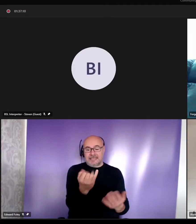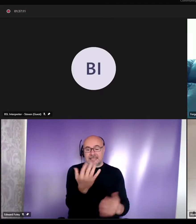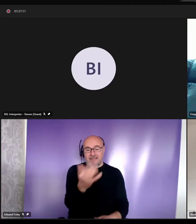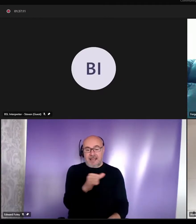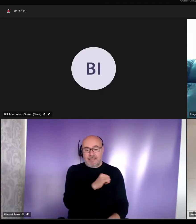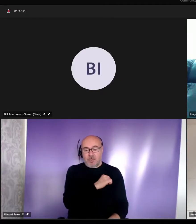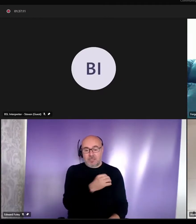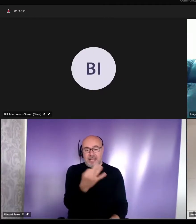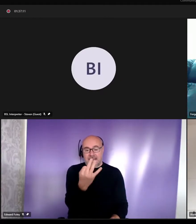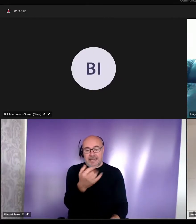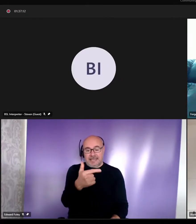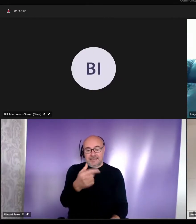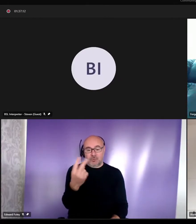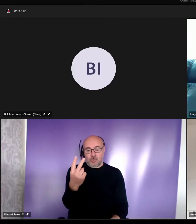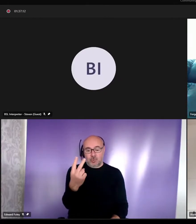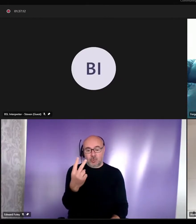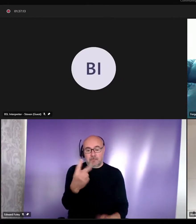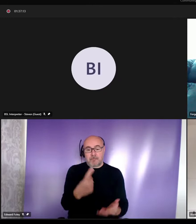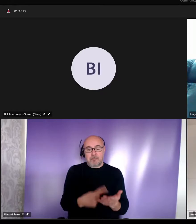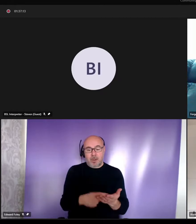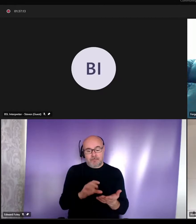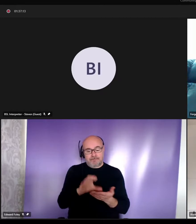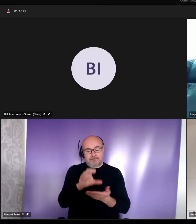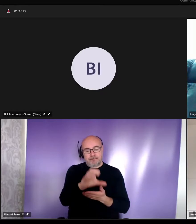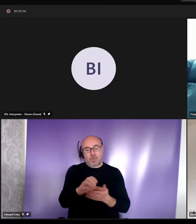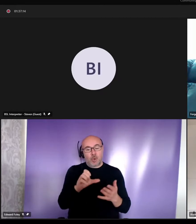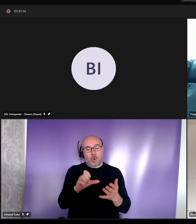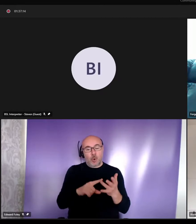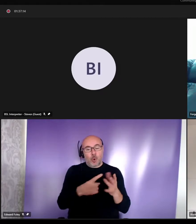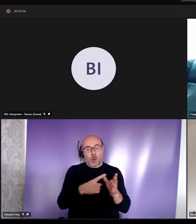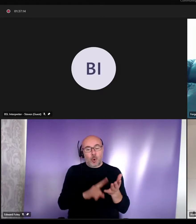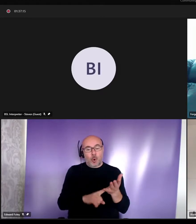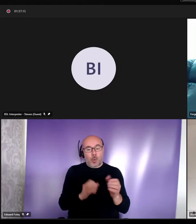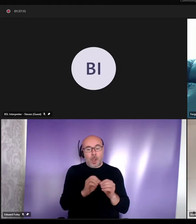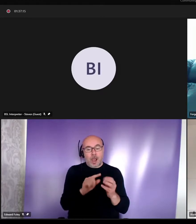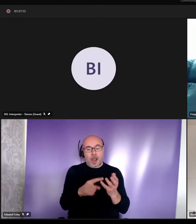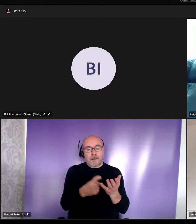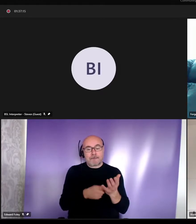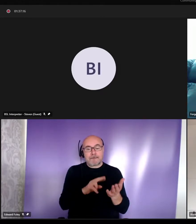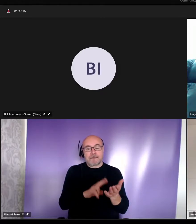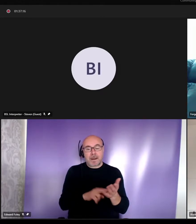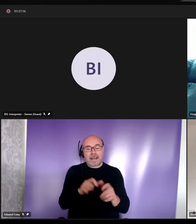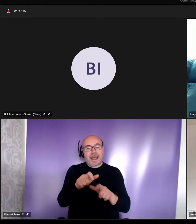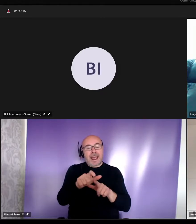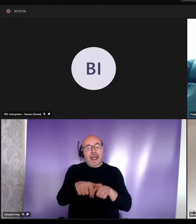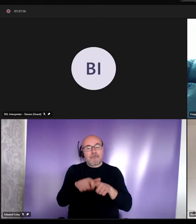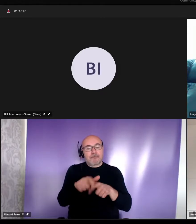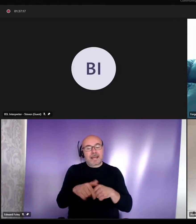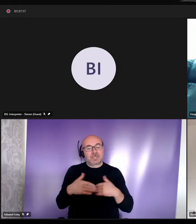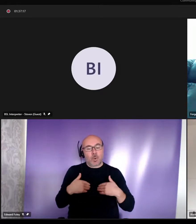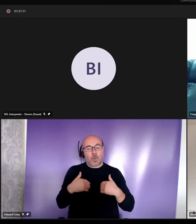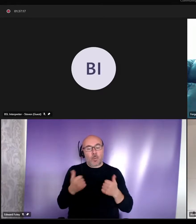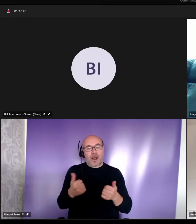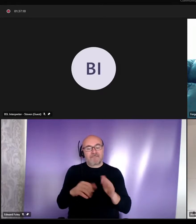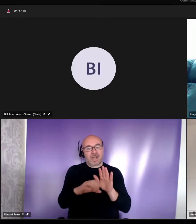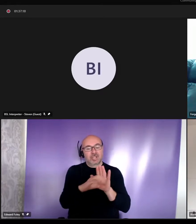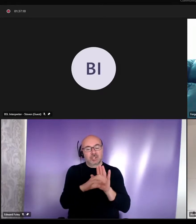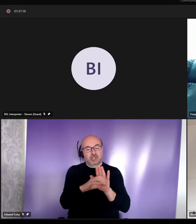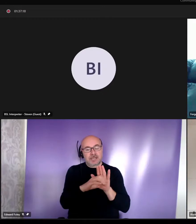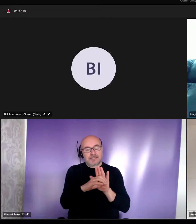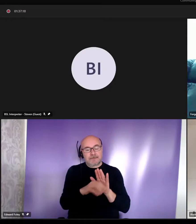£65,872 to the Colburn Miners Welfare Charitable Society. The Colburn